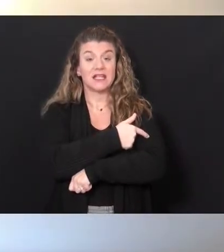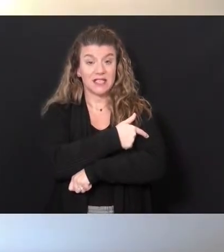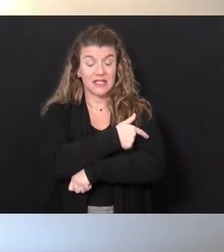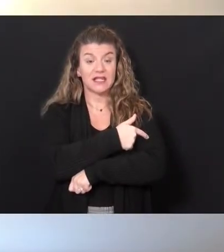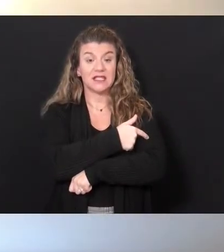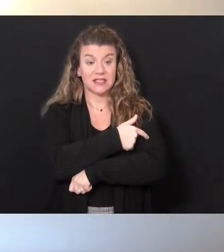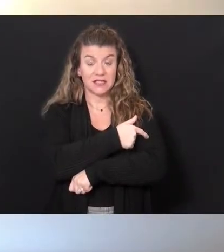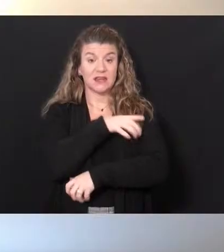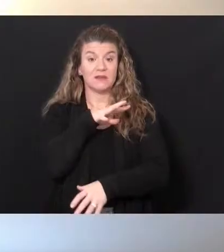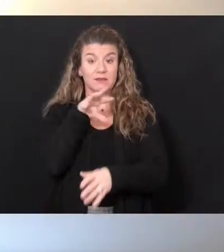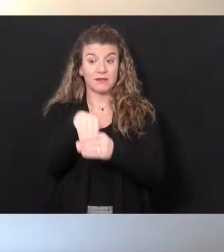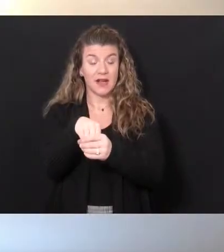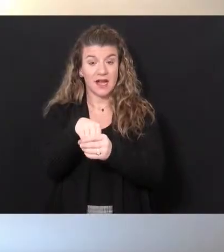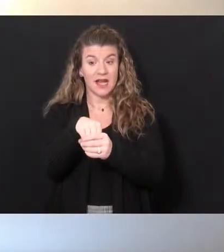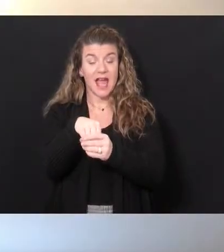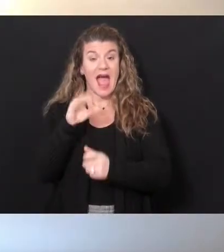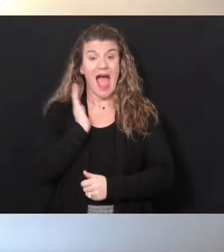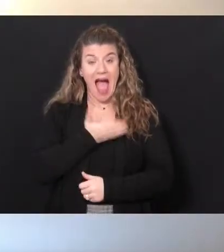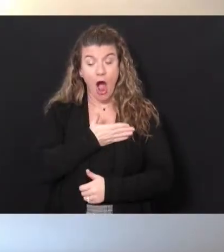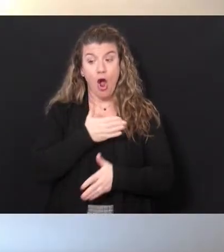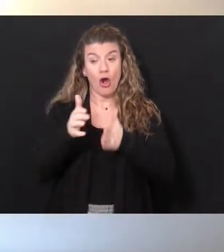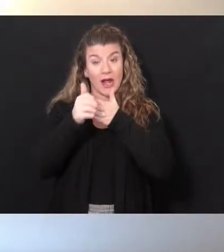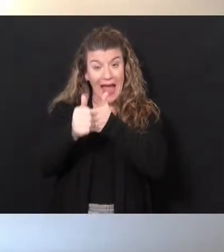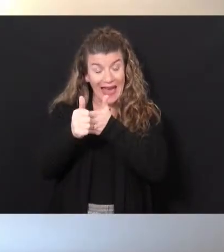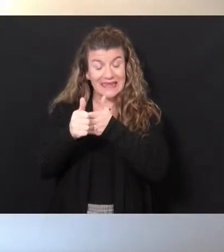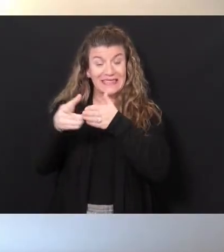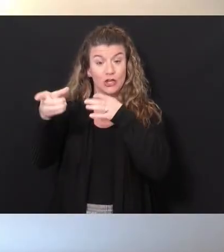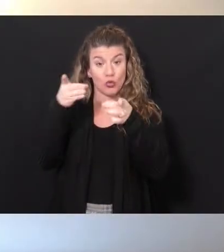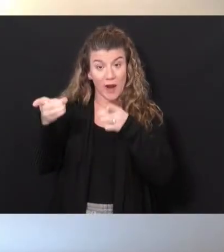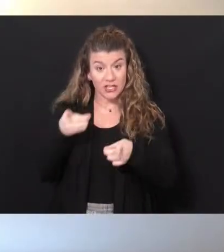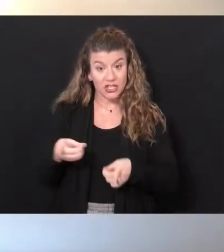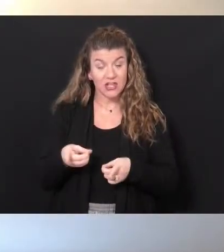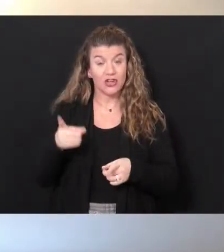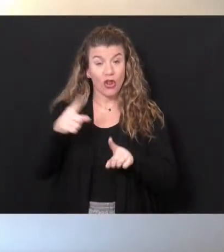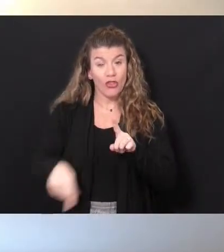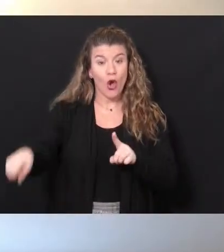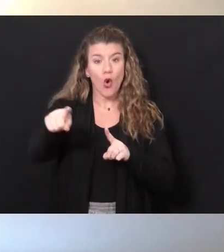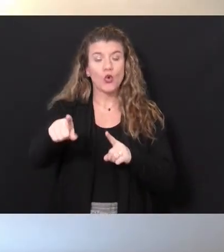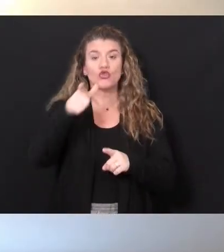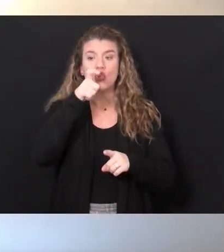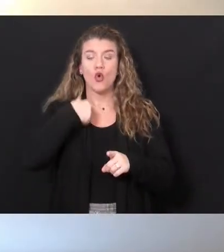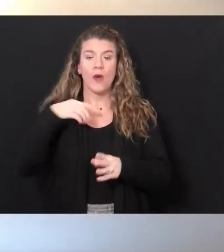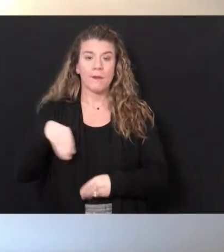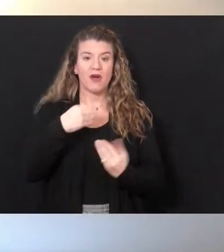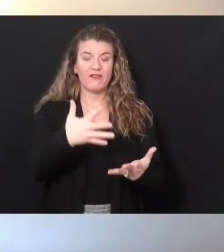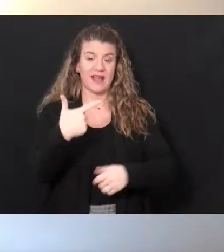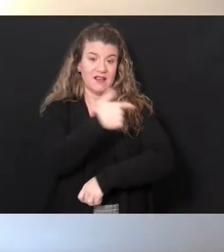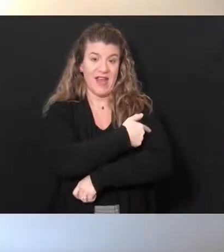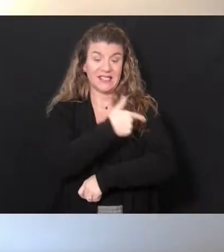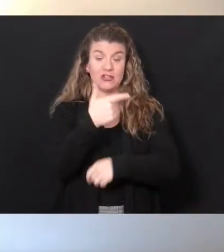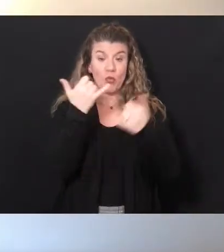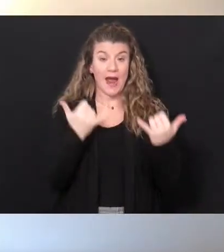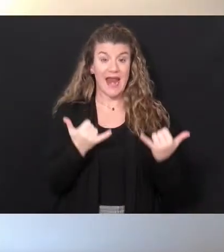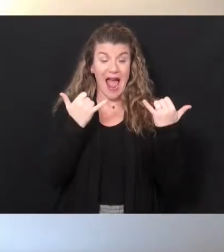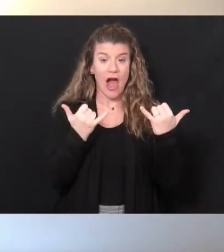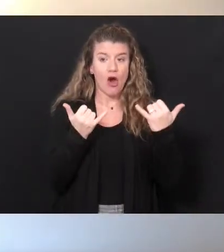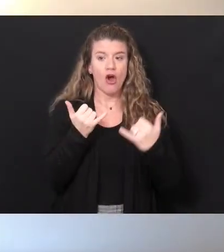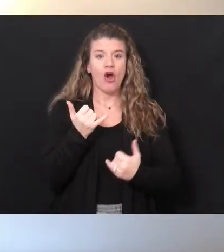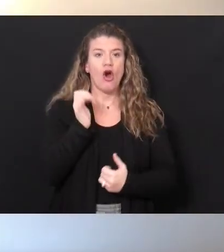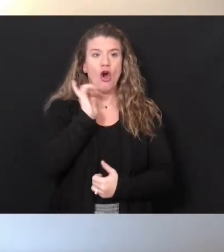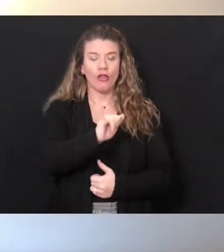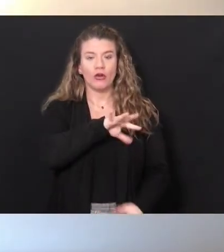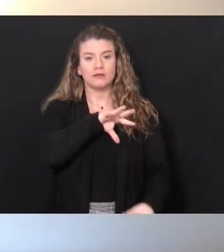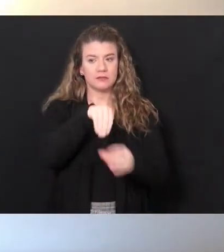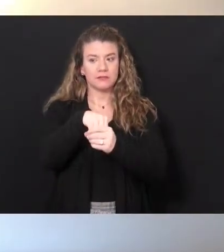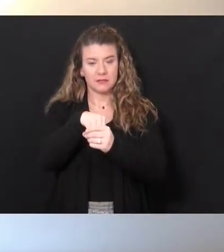and our guidance and direction to those that we provide the vaccines to right now is, as you've heard the